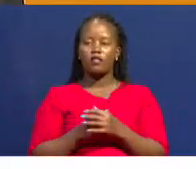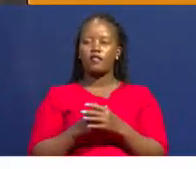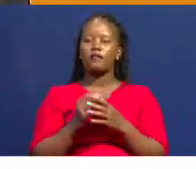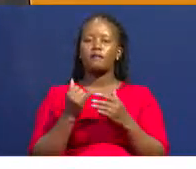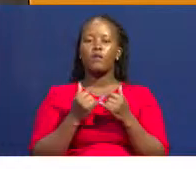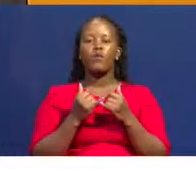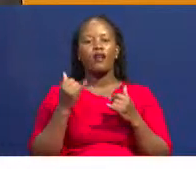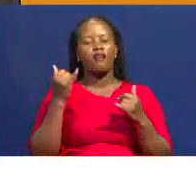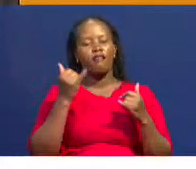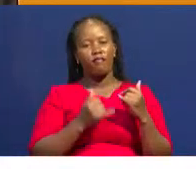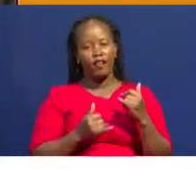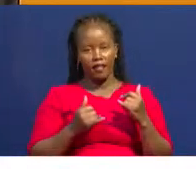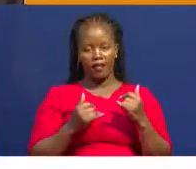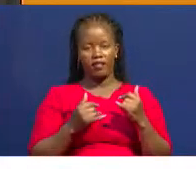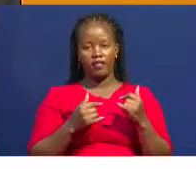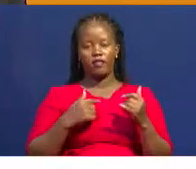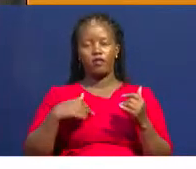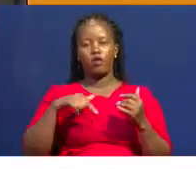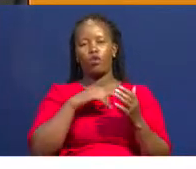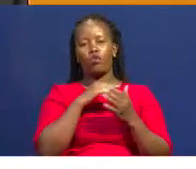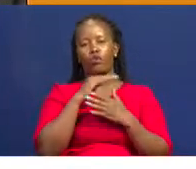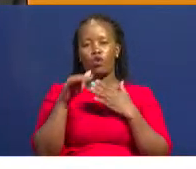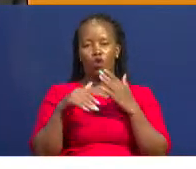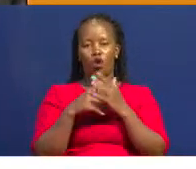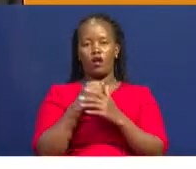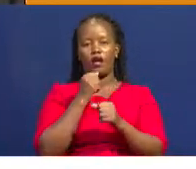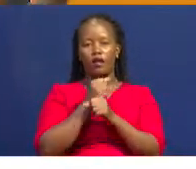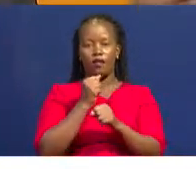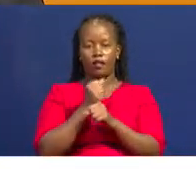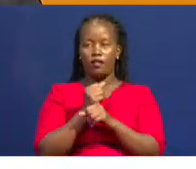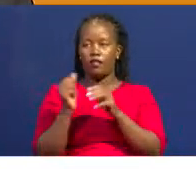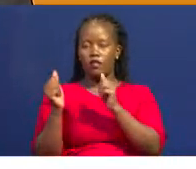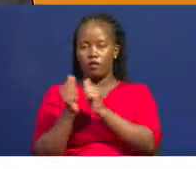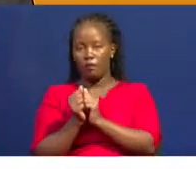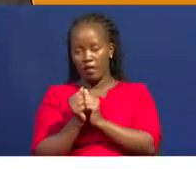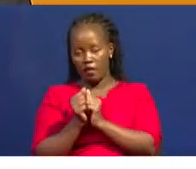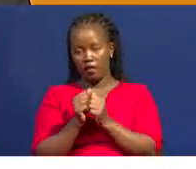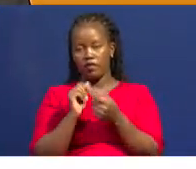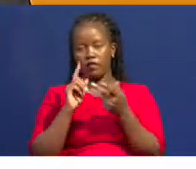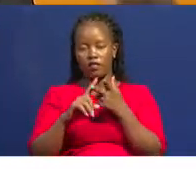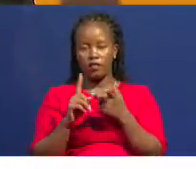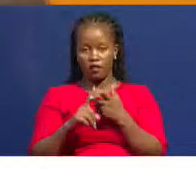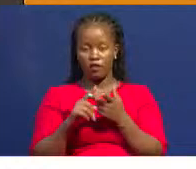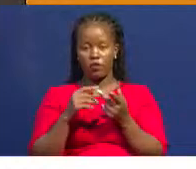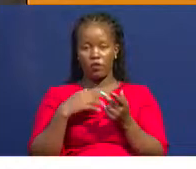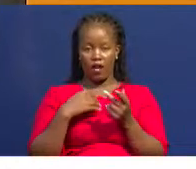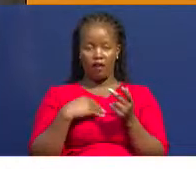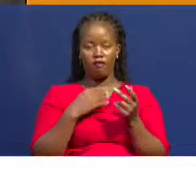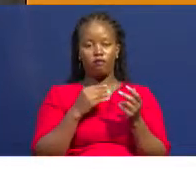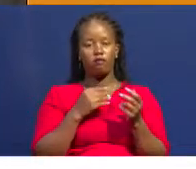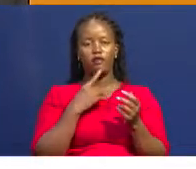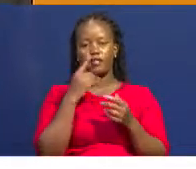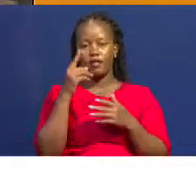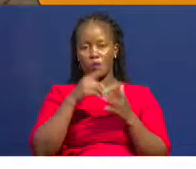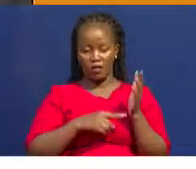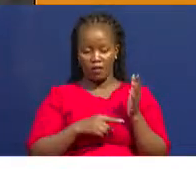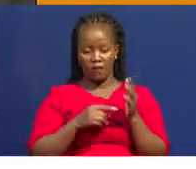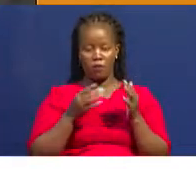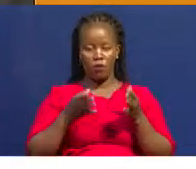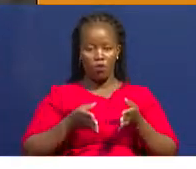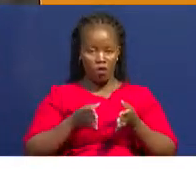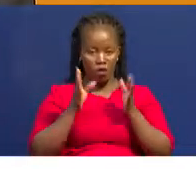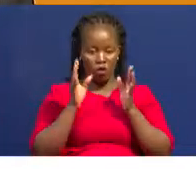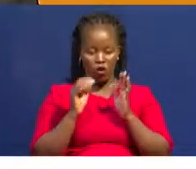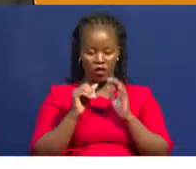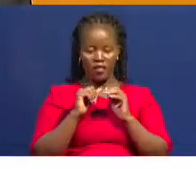department, all that we are working with. And another thing, even he suggested that the road safety should be